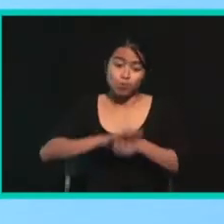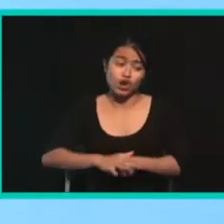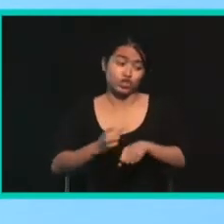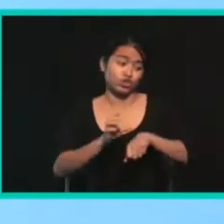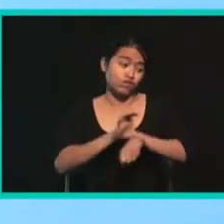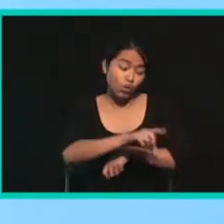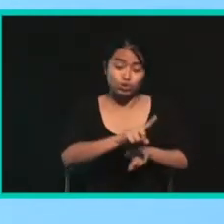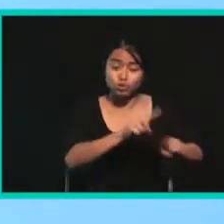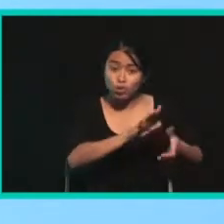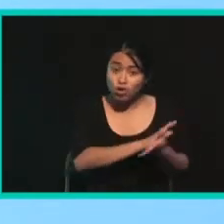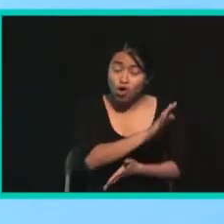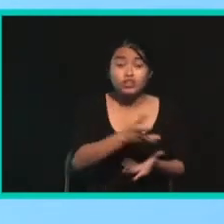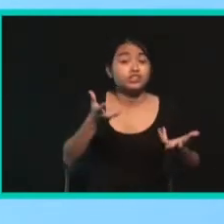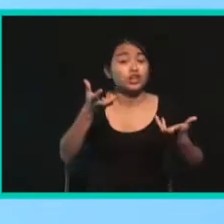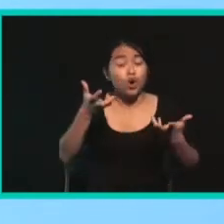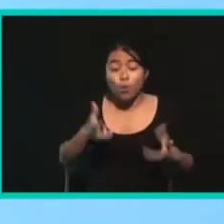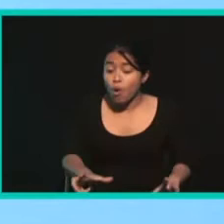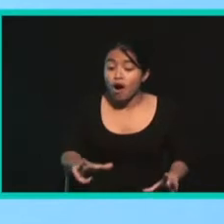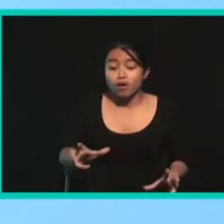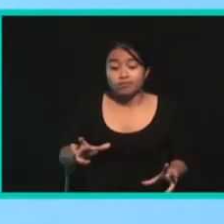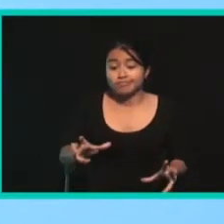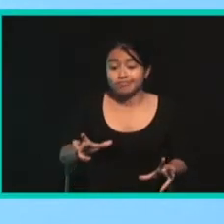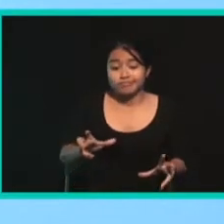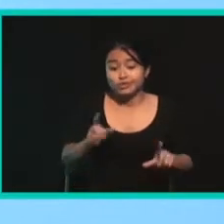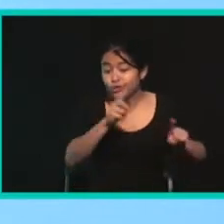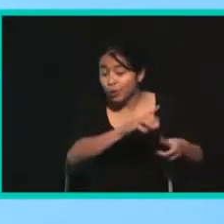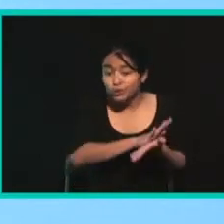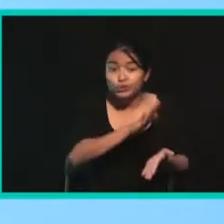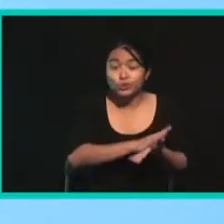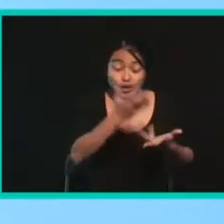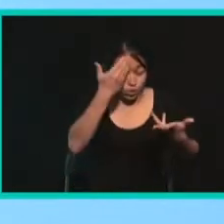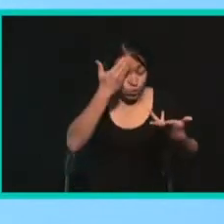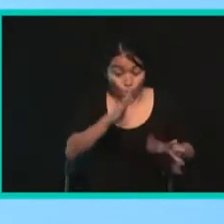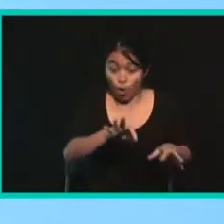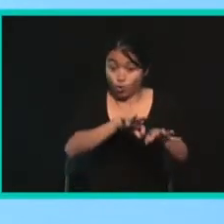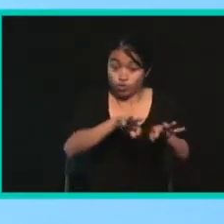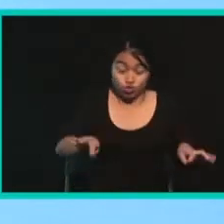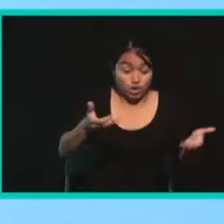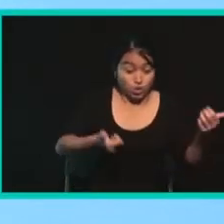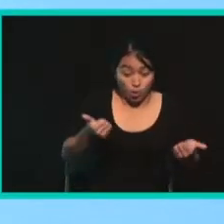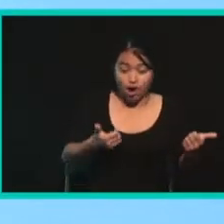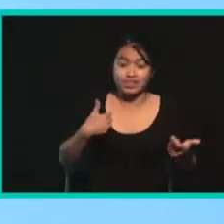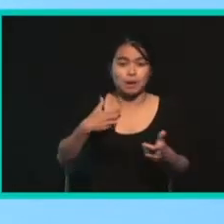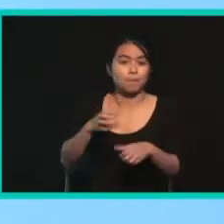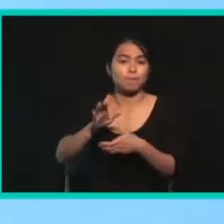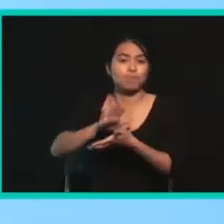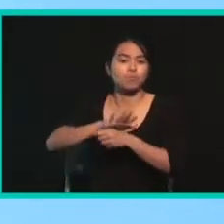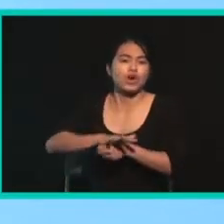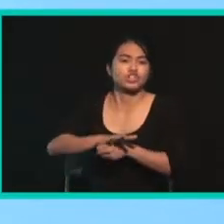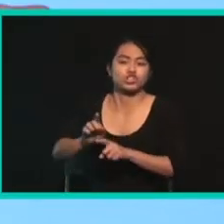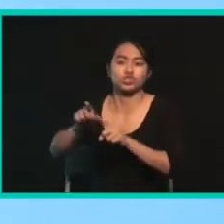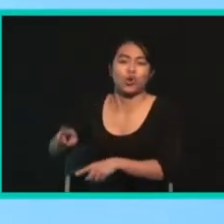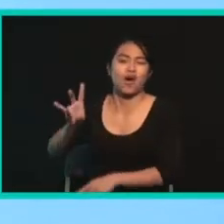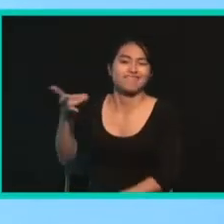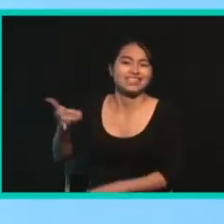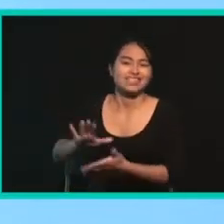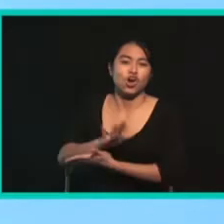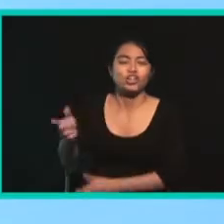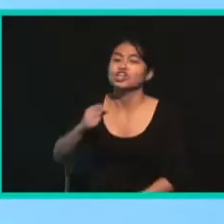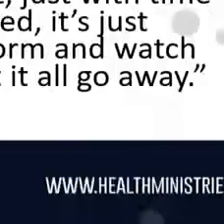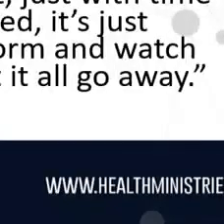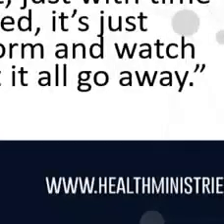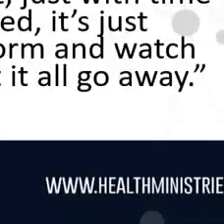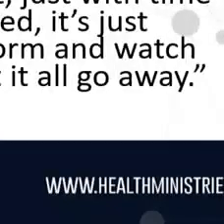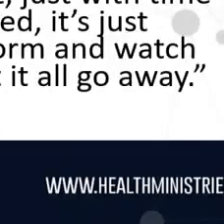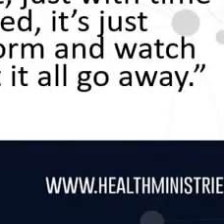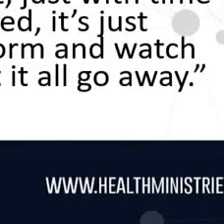necessarily know what they want to study, and they're being pressured to go to Adventist colleges a lot of times, and they're just not happy about being there. So here's a quote